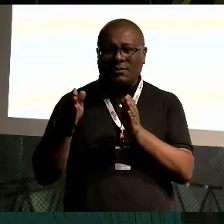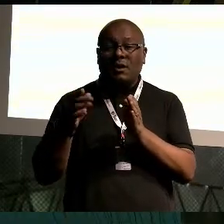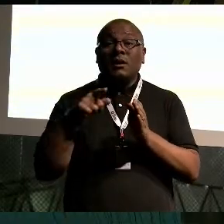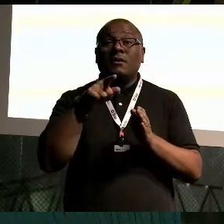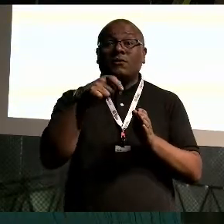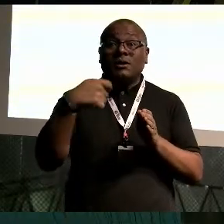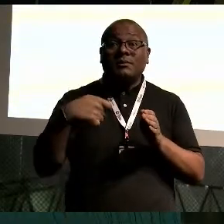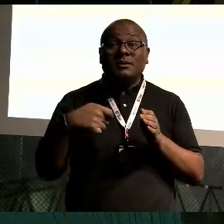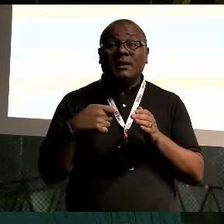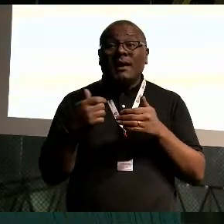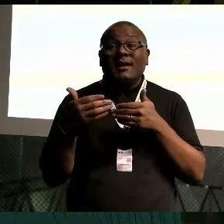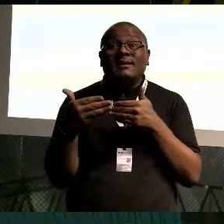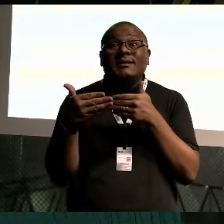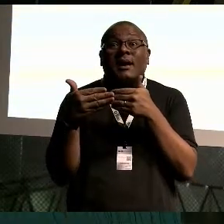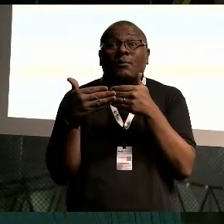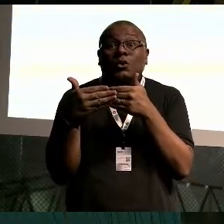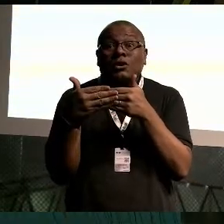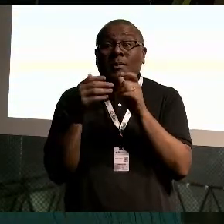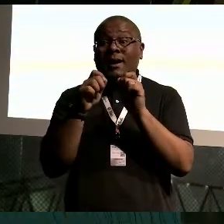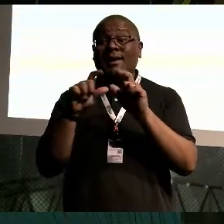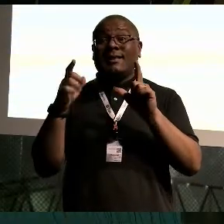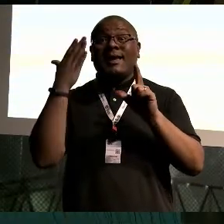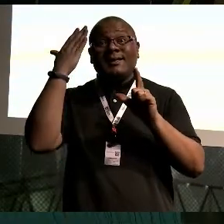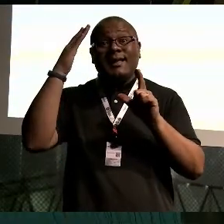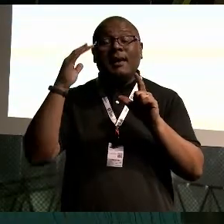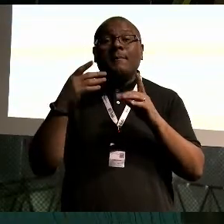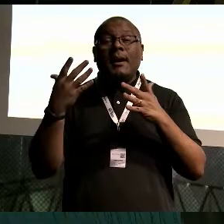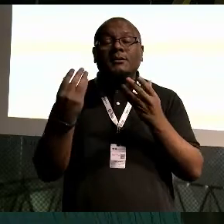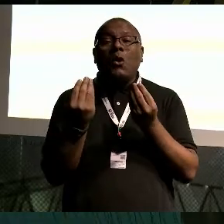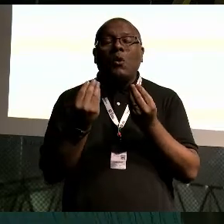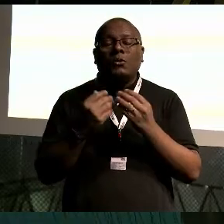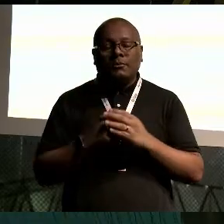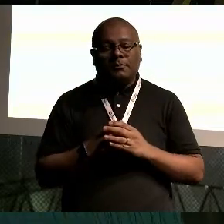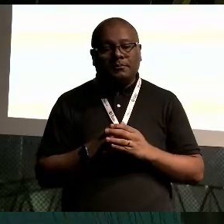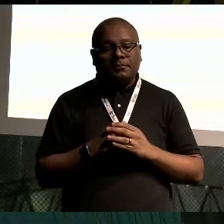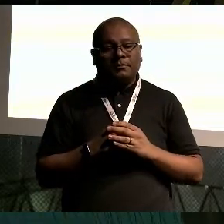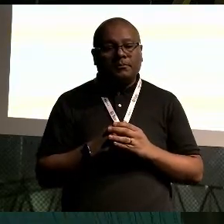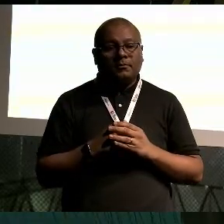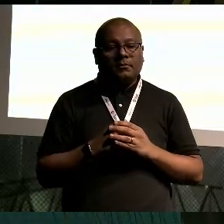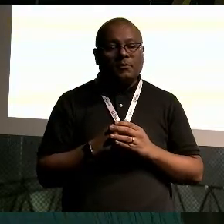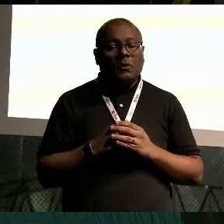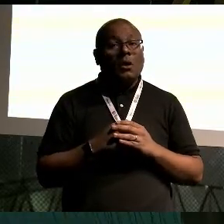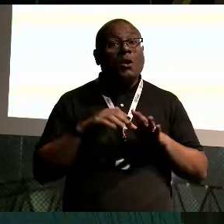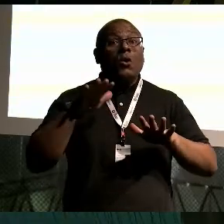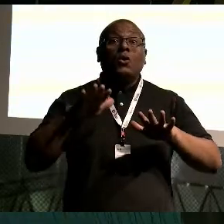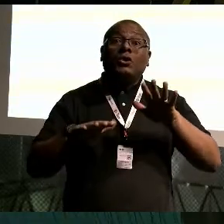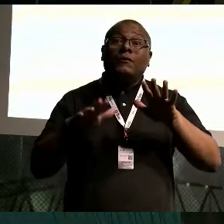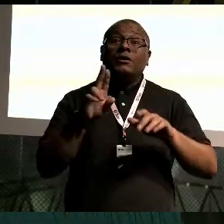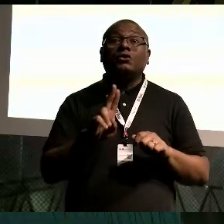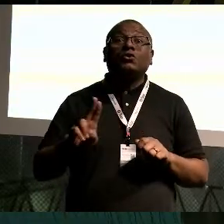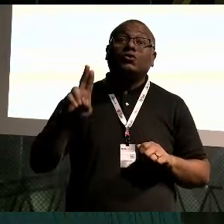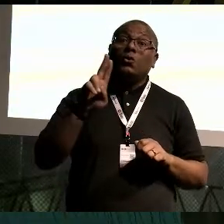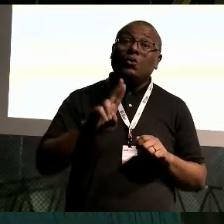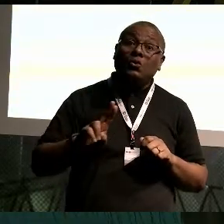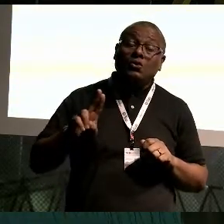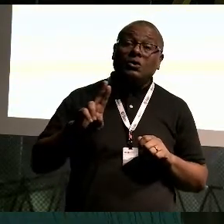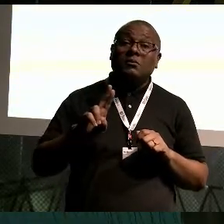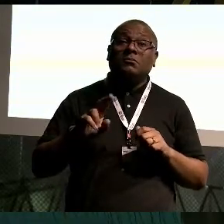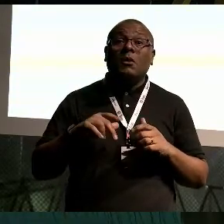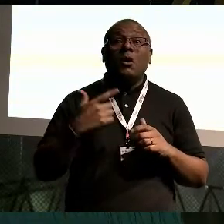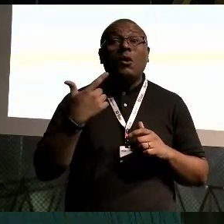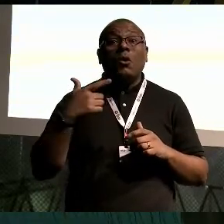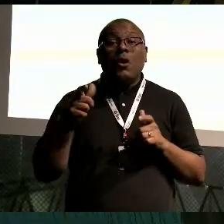for something, right? You might want to wait for an HTTP call, or maybe a user needs to approve